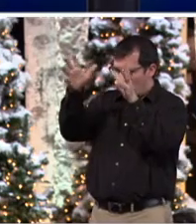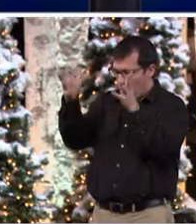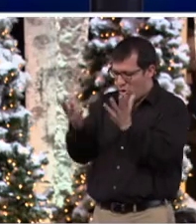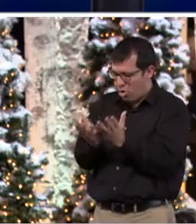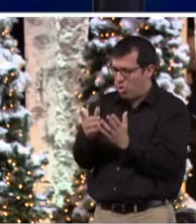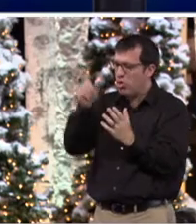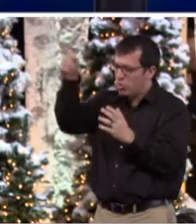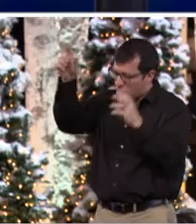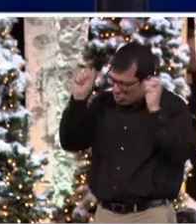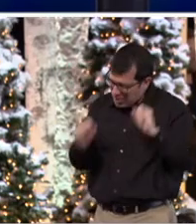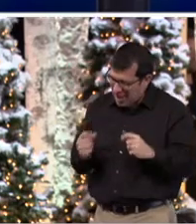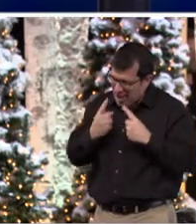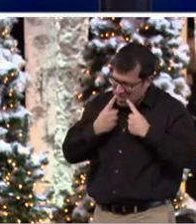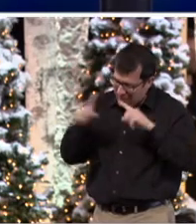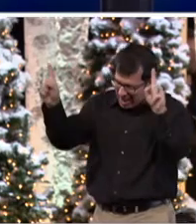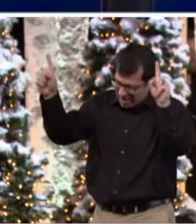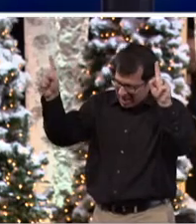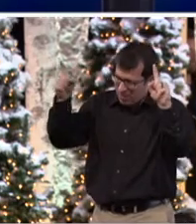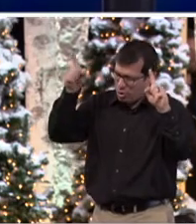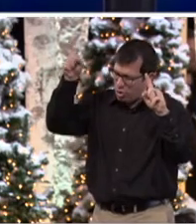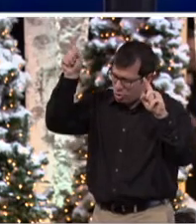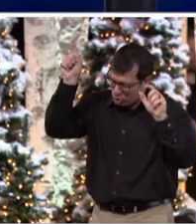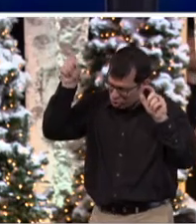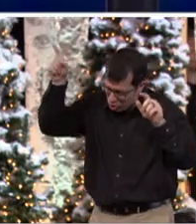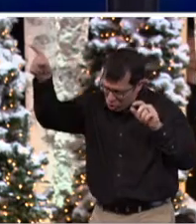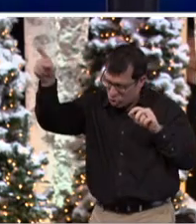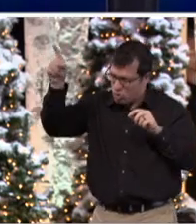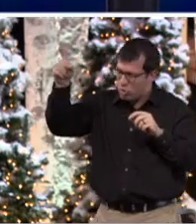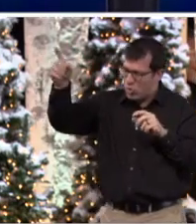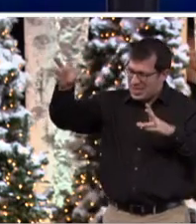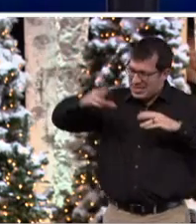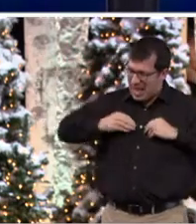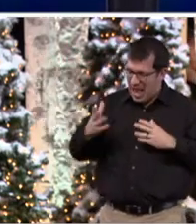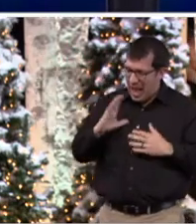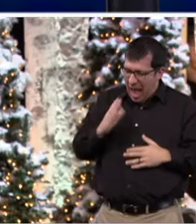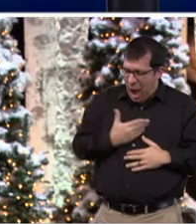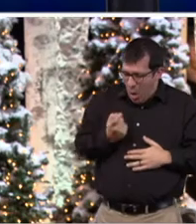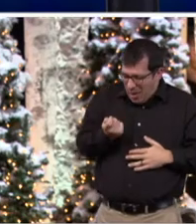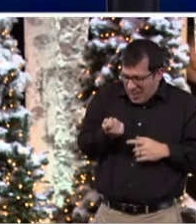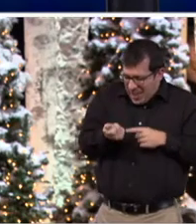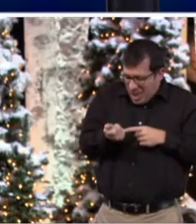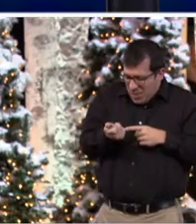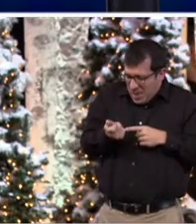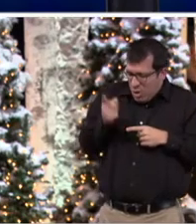Make it happen. Father, take what little we've got and multiply it.